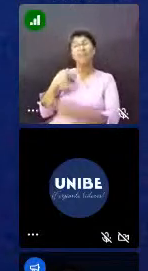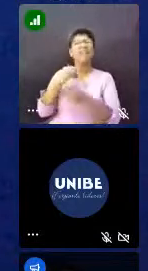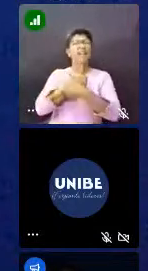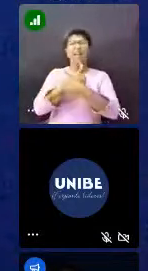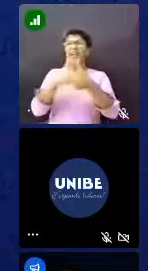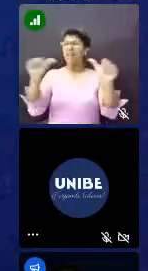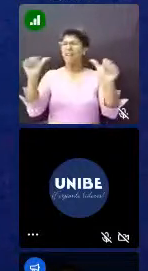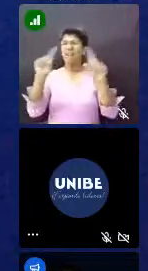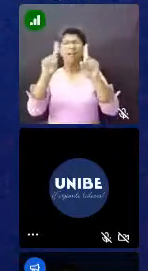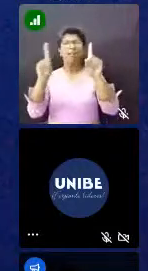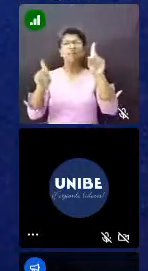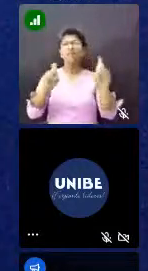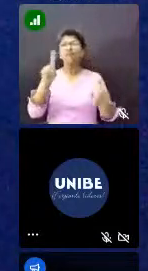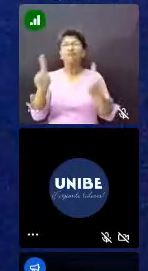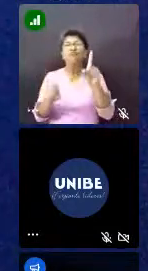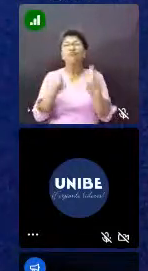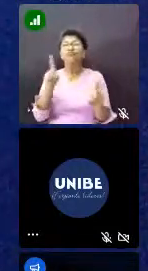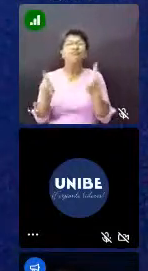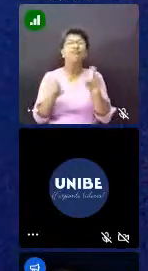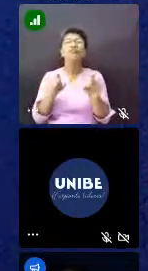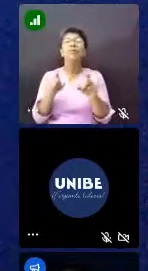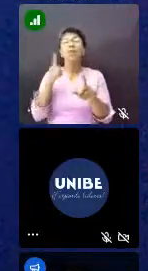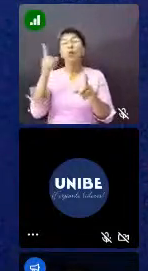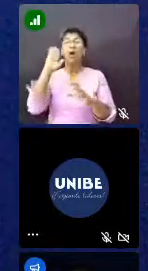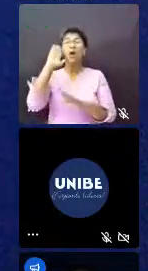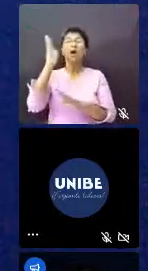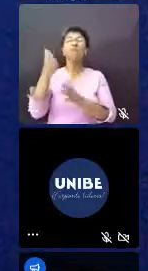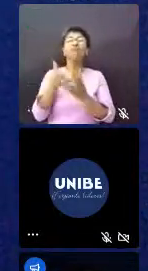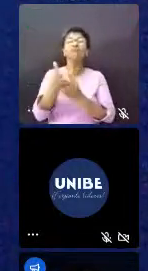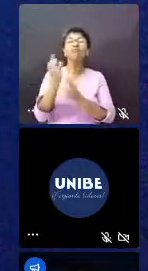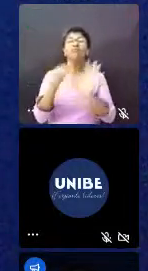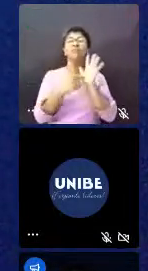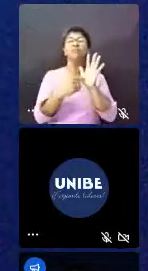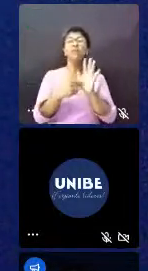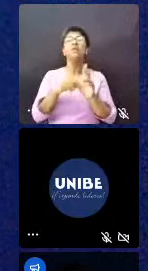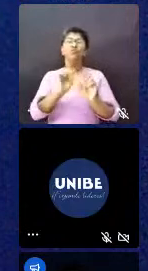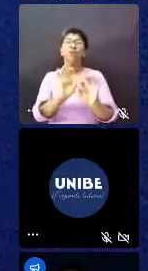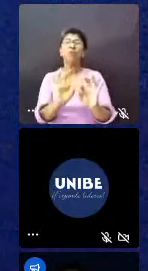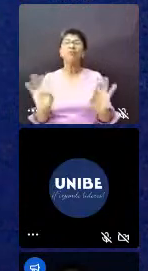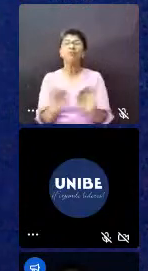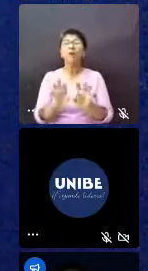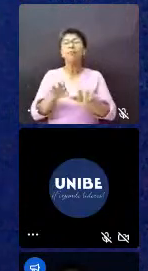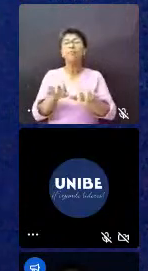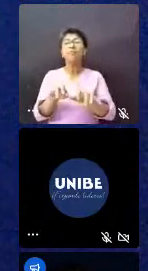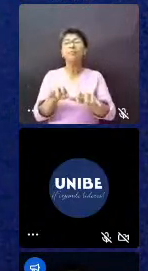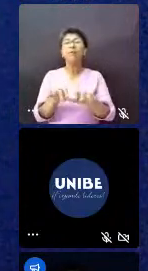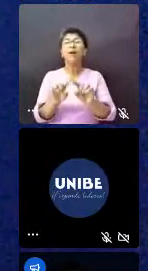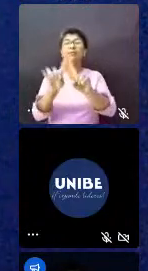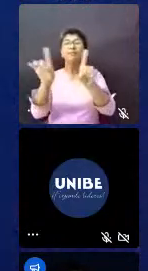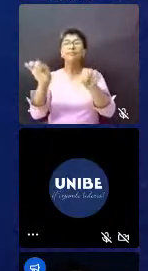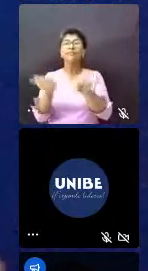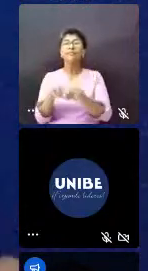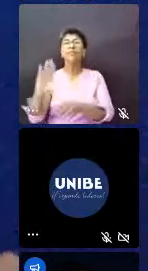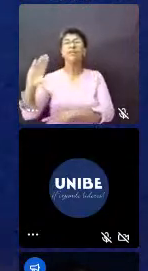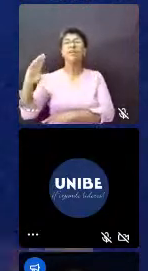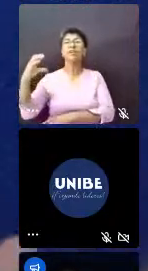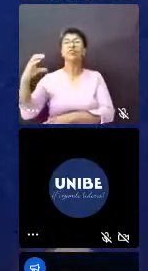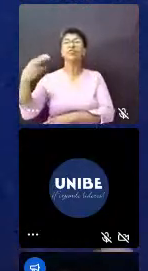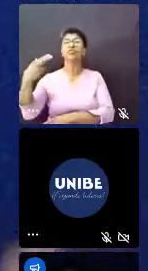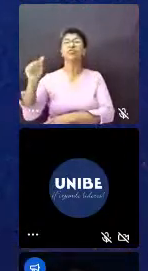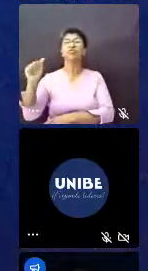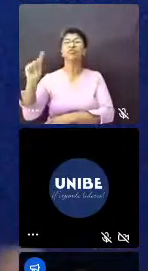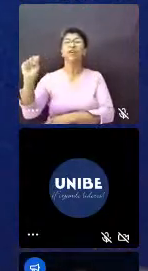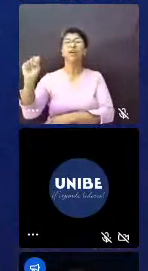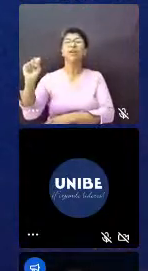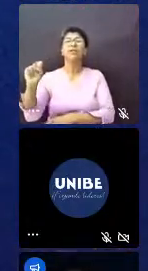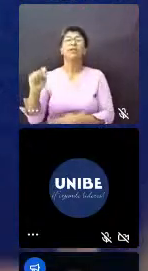questions while she's presenting, please write your comments in the comment section. And I am not